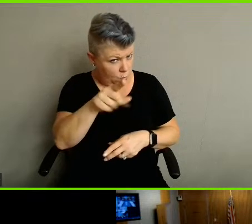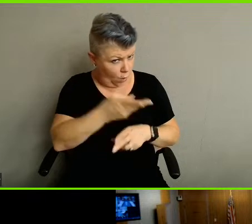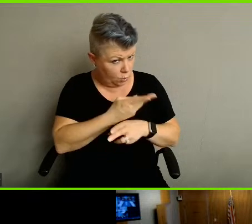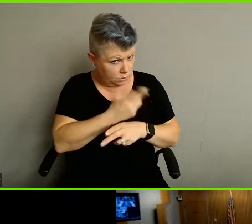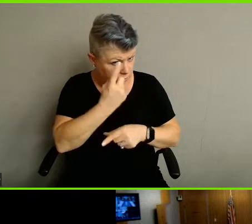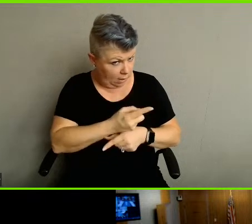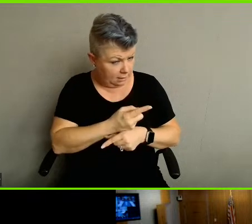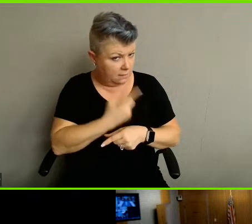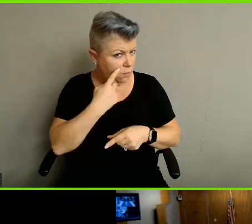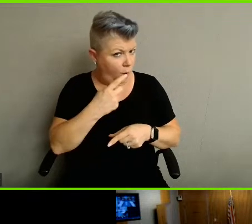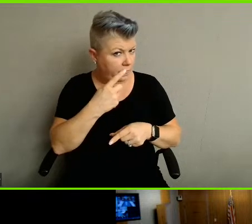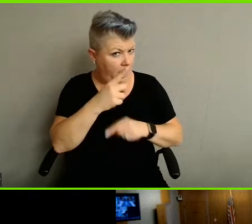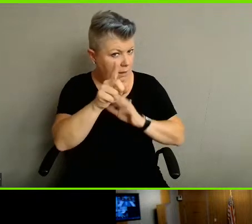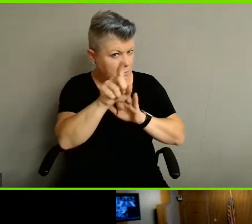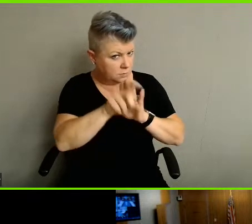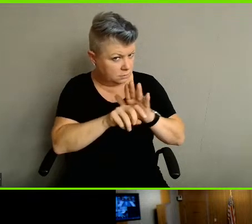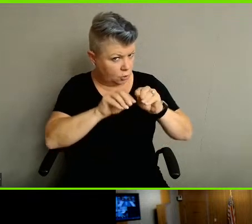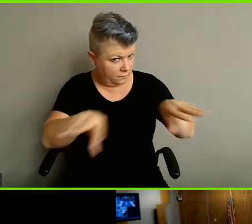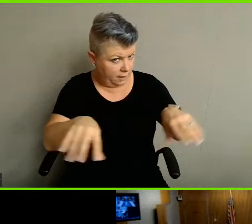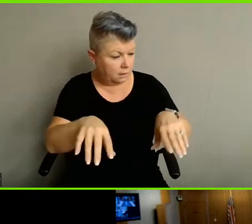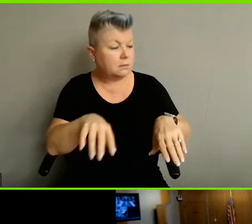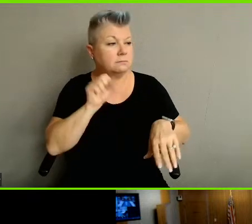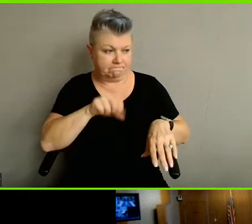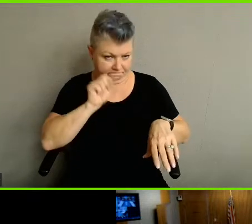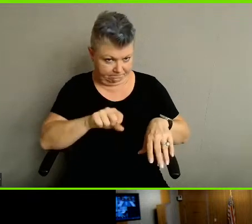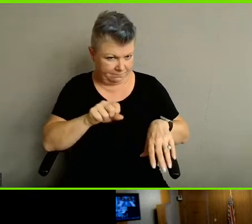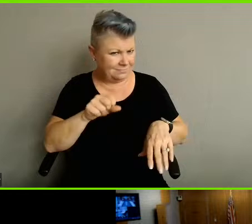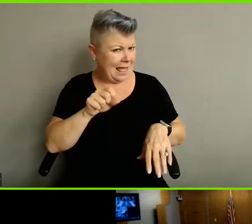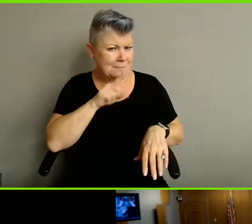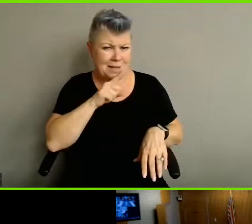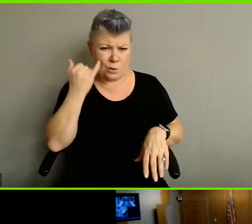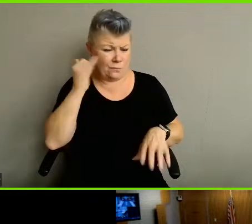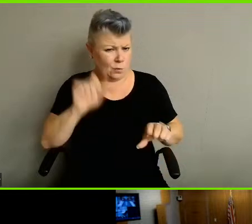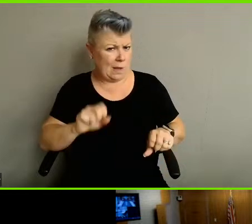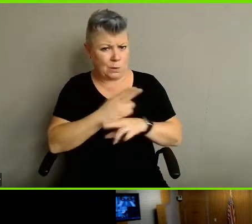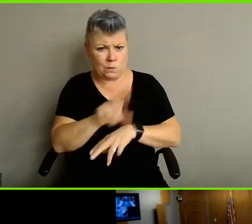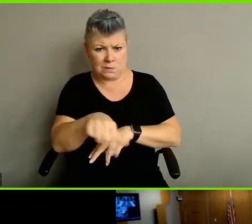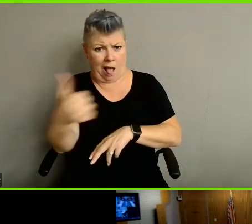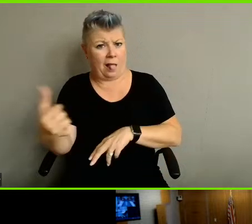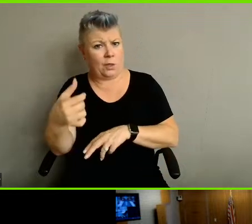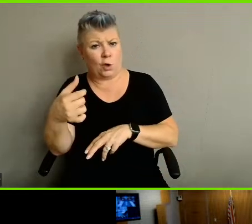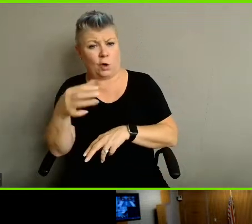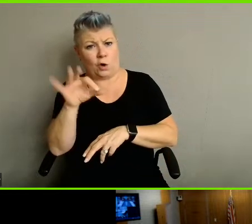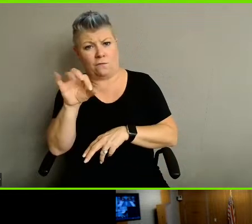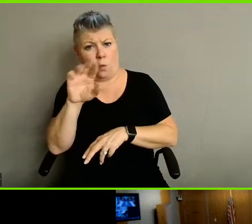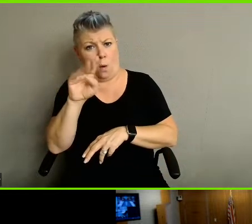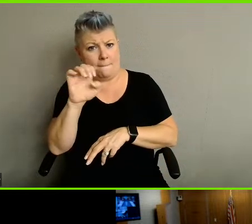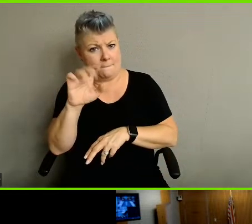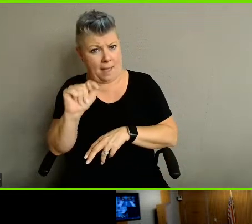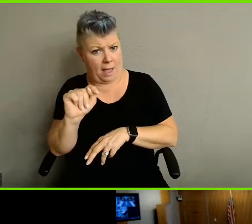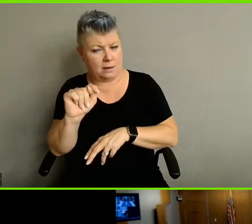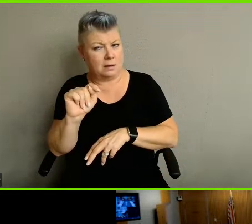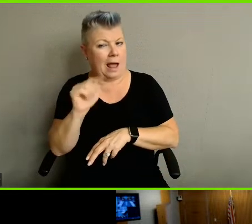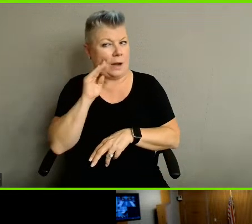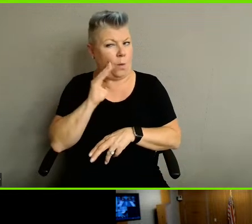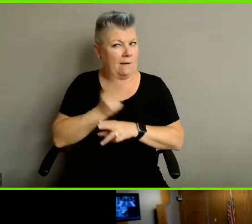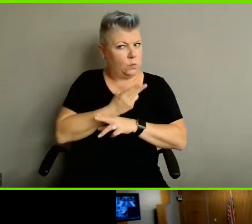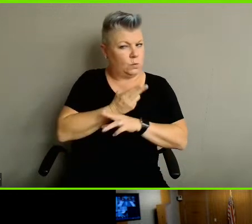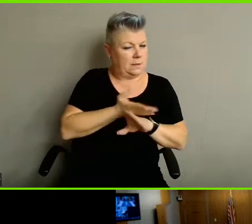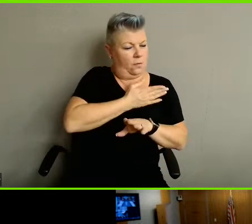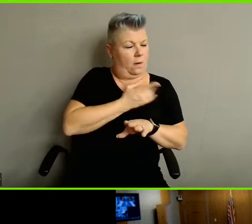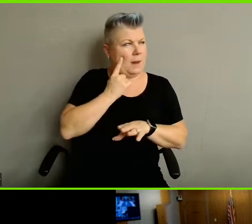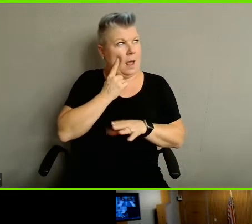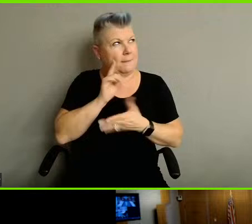I wonder if you, I don't know if you can look for other formats. I know I've used panorama past, and I believe that you